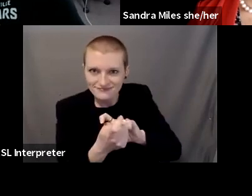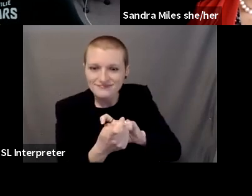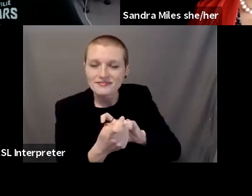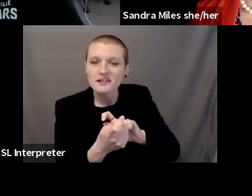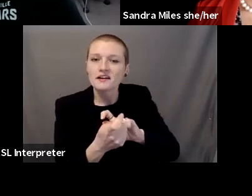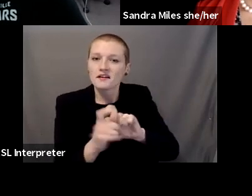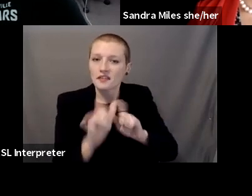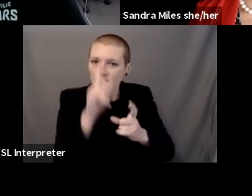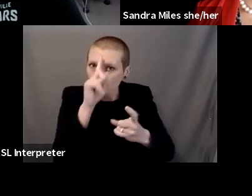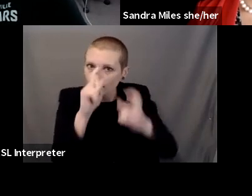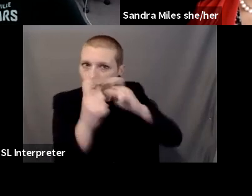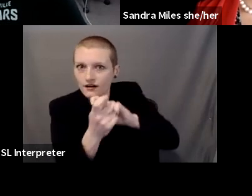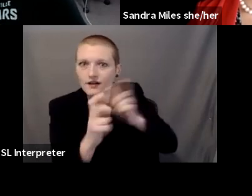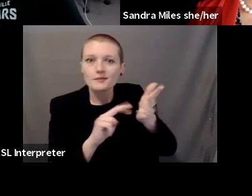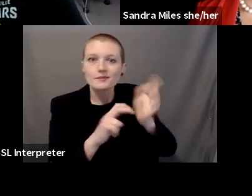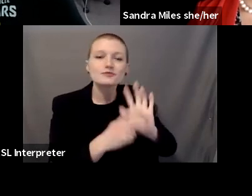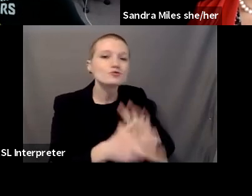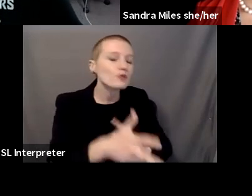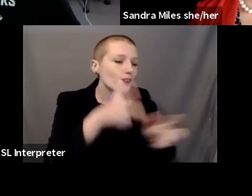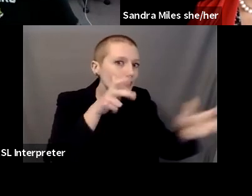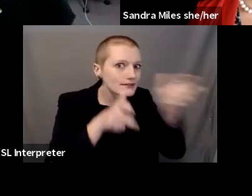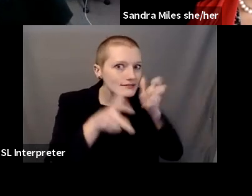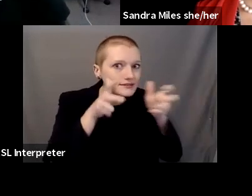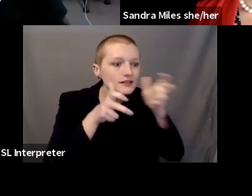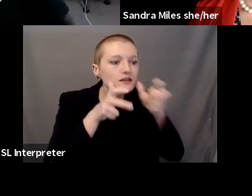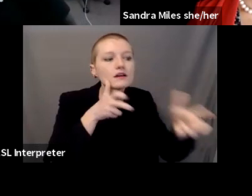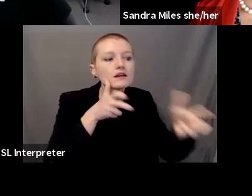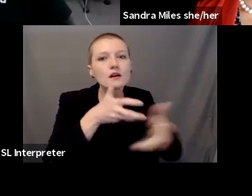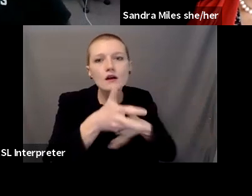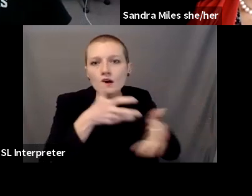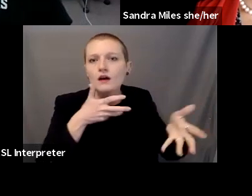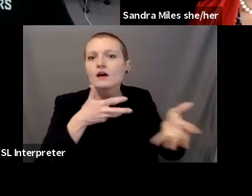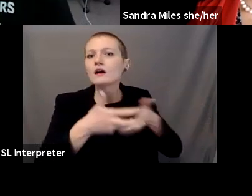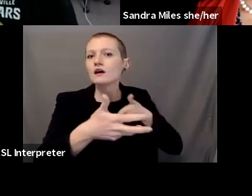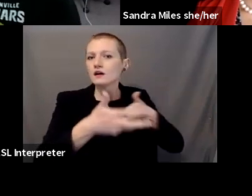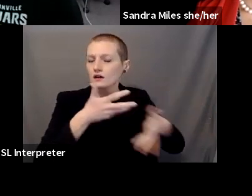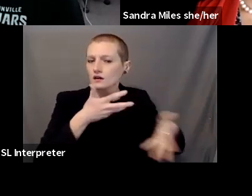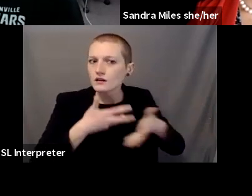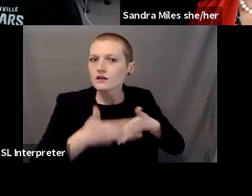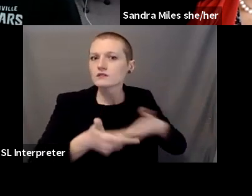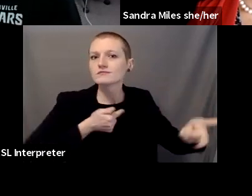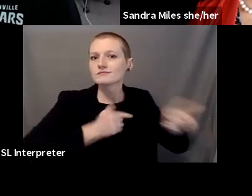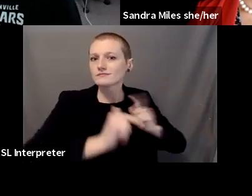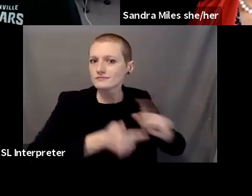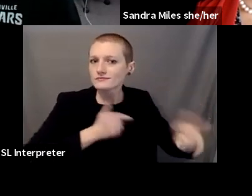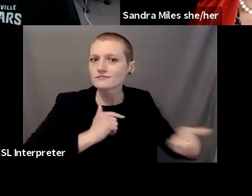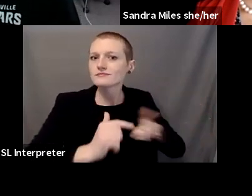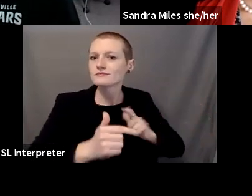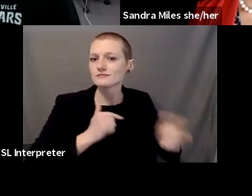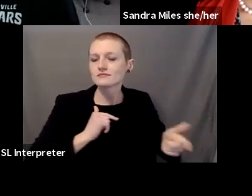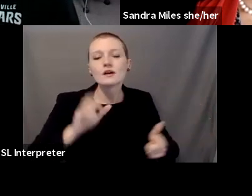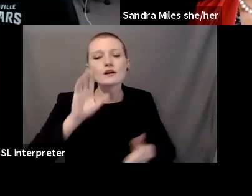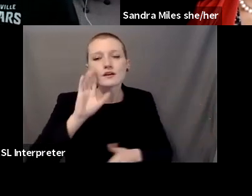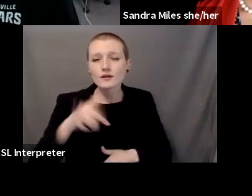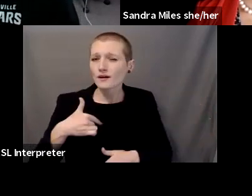that person, that you got to reason with them, because you know, I'm engaged in these conversations